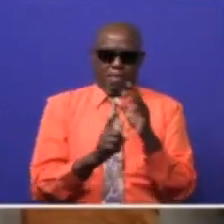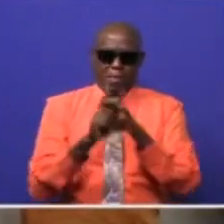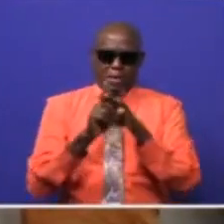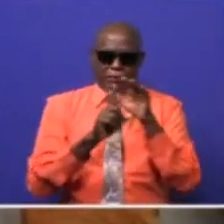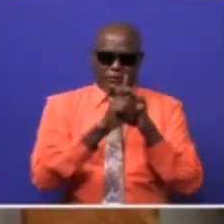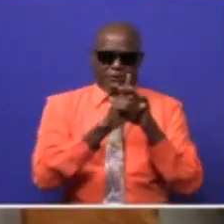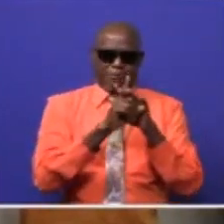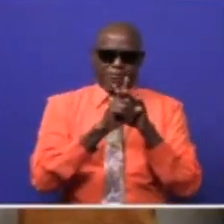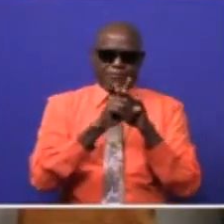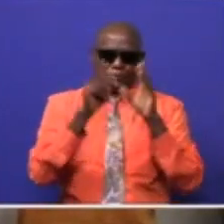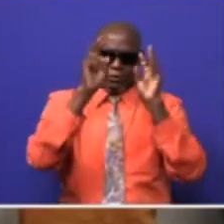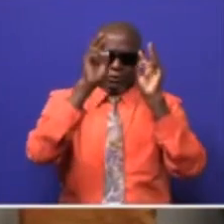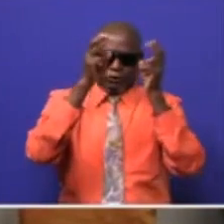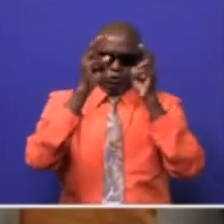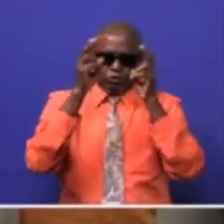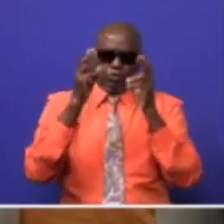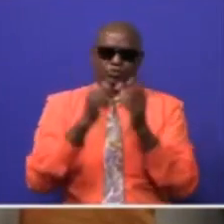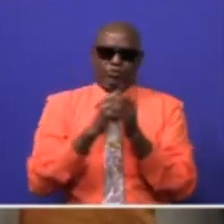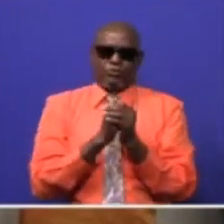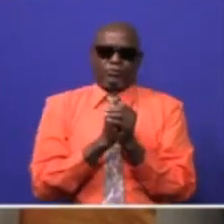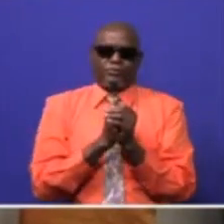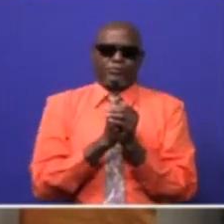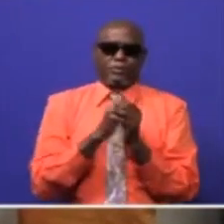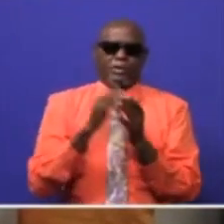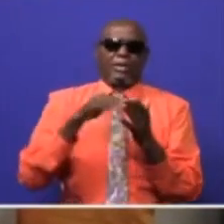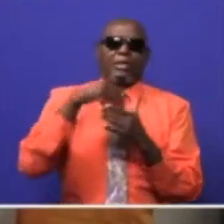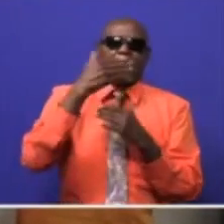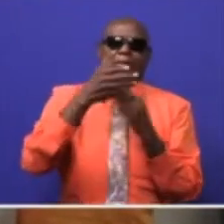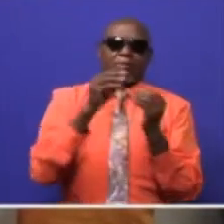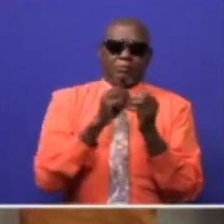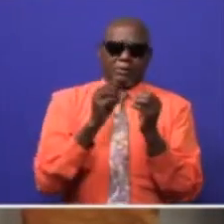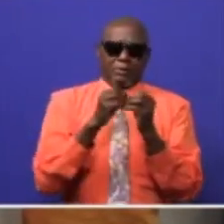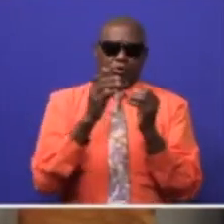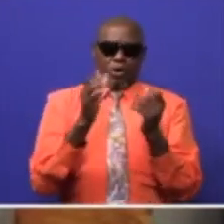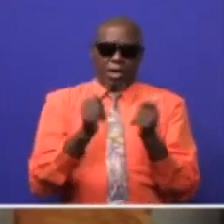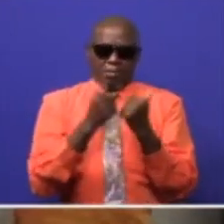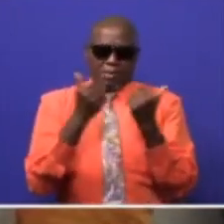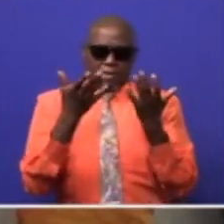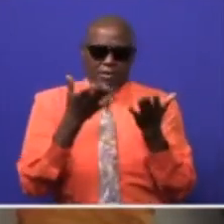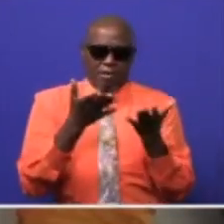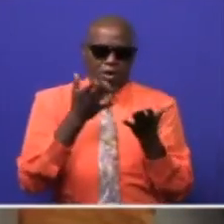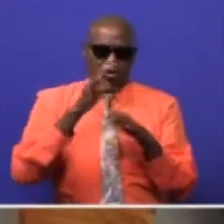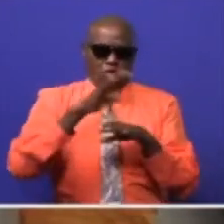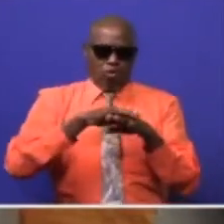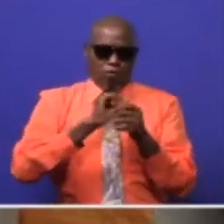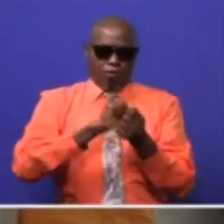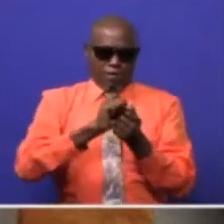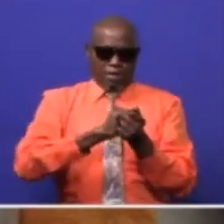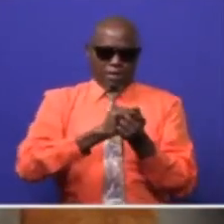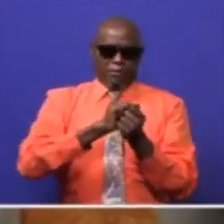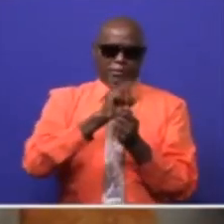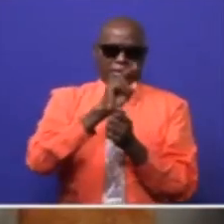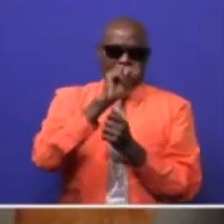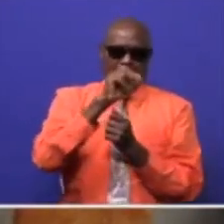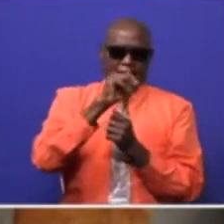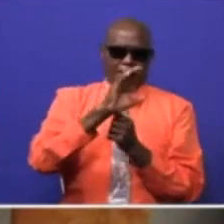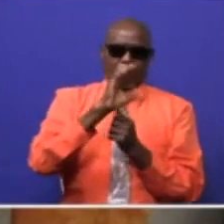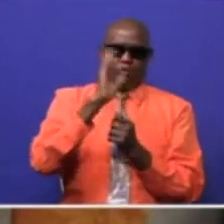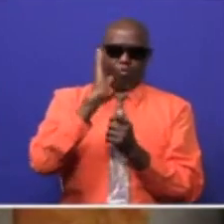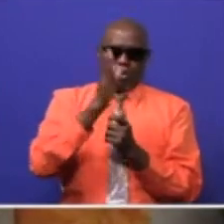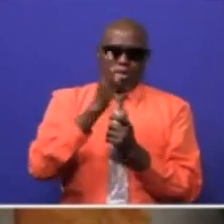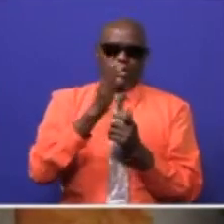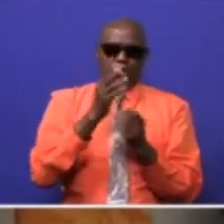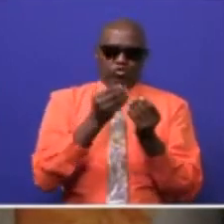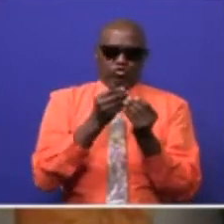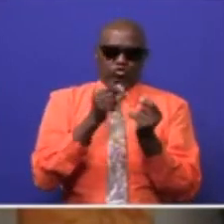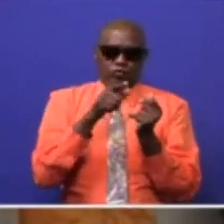NEC meeting ambayo itafanyika hapa on Friday. NEC itaangalia hiyo maneno kwa